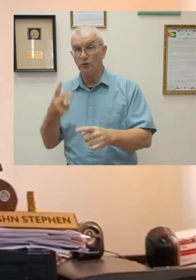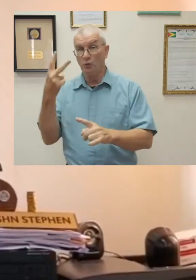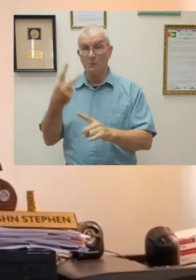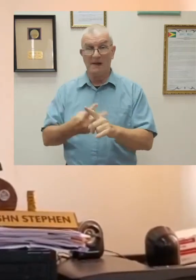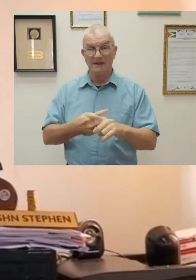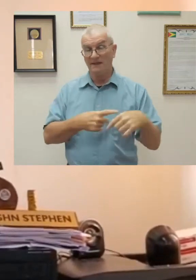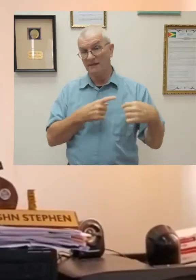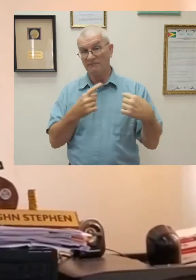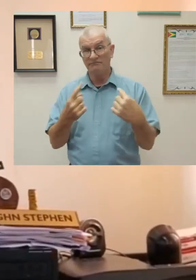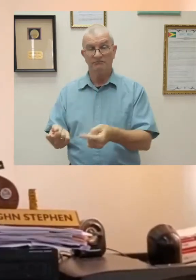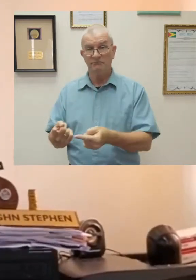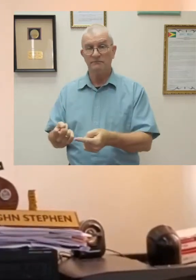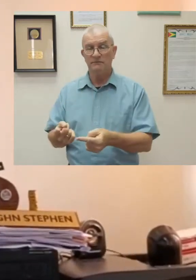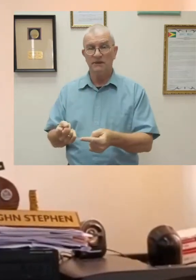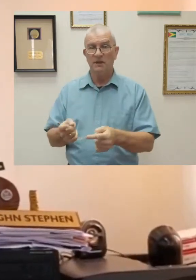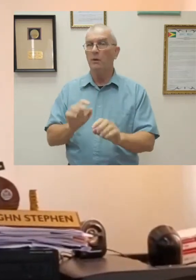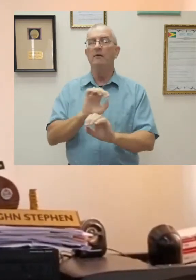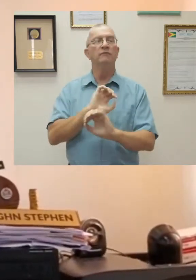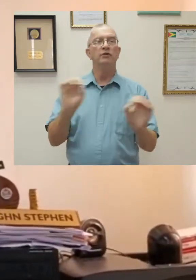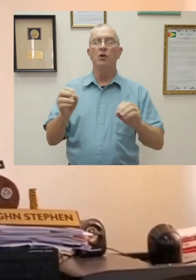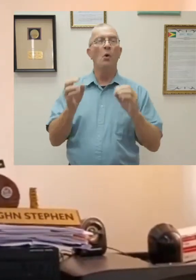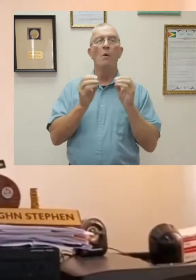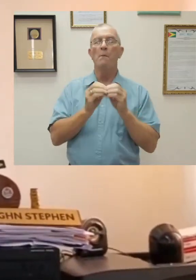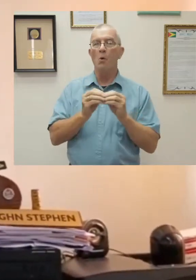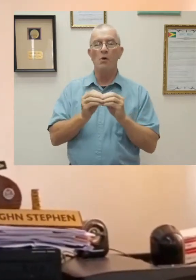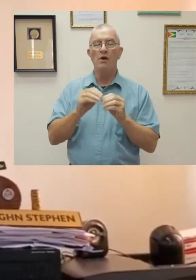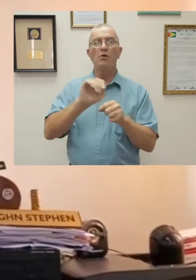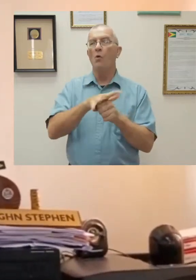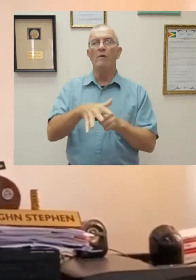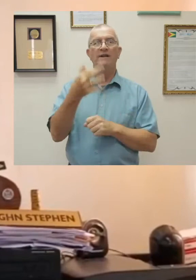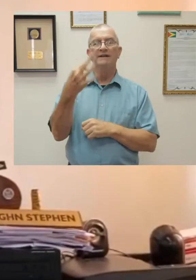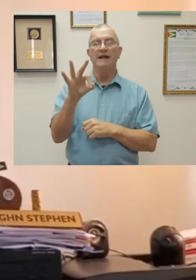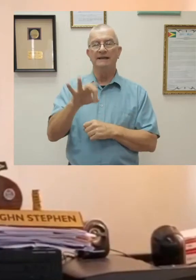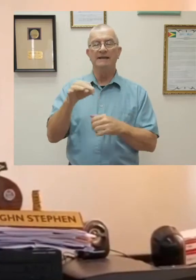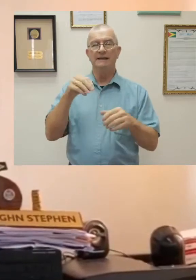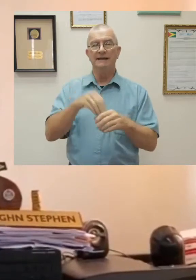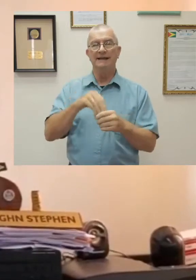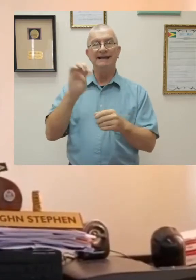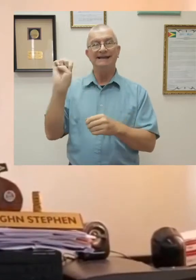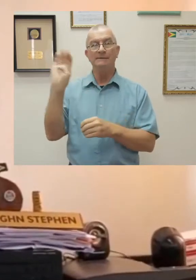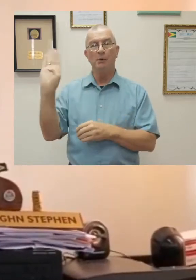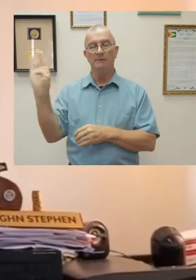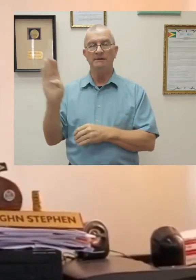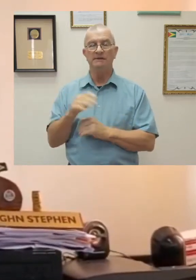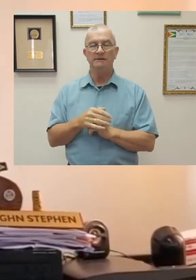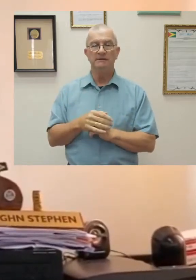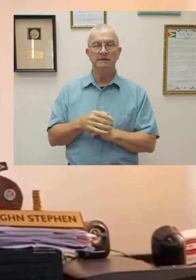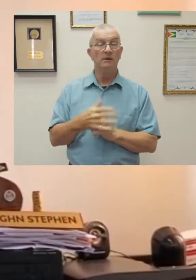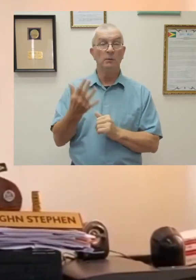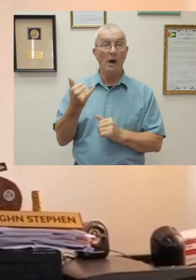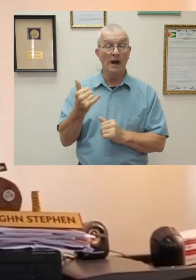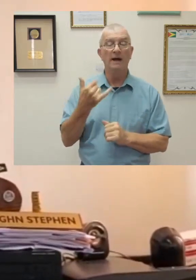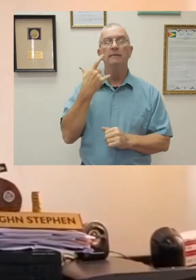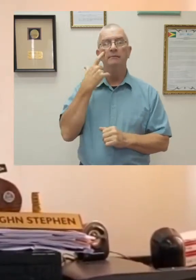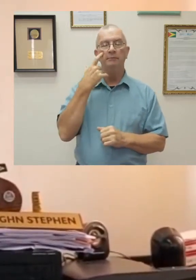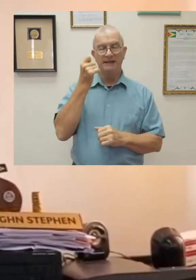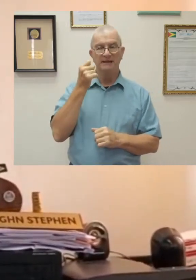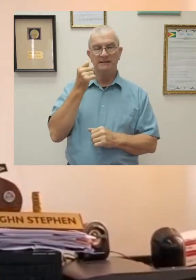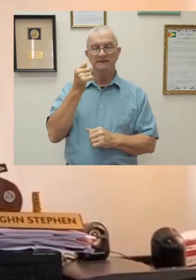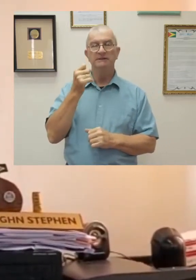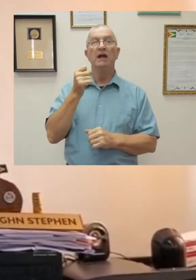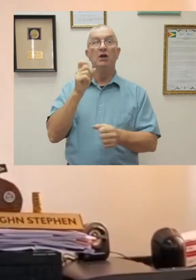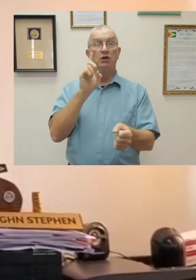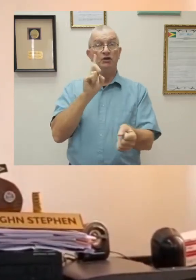ago, 2 months passed, and we have not recorded another case of COVID-19. This is due to the fact that the